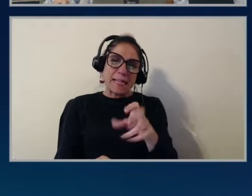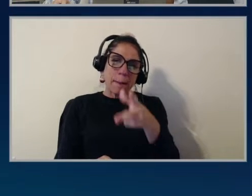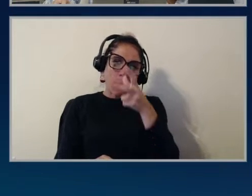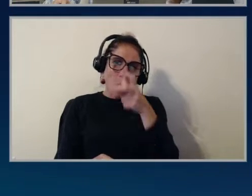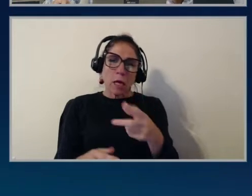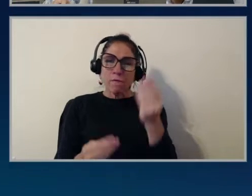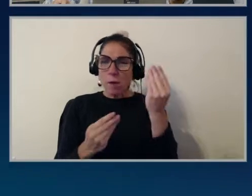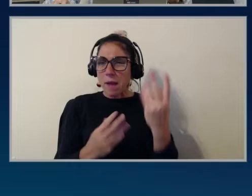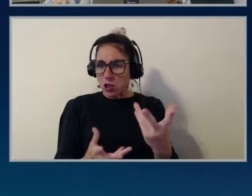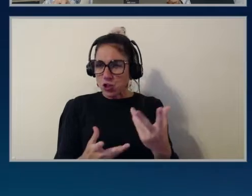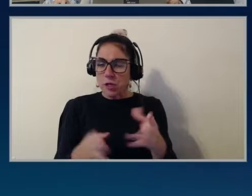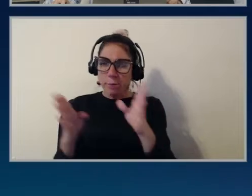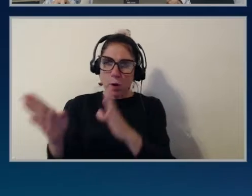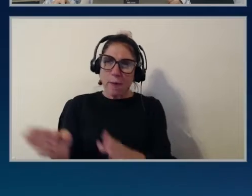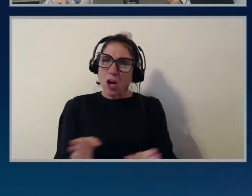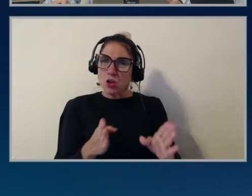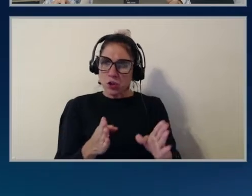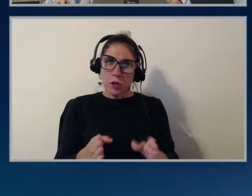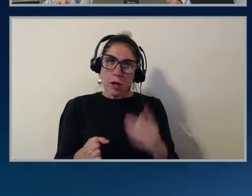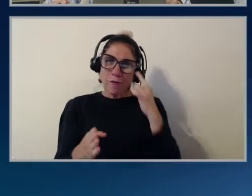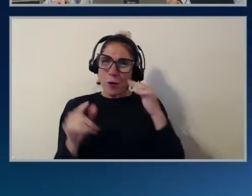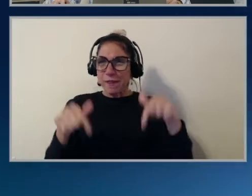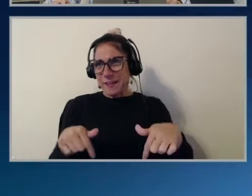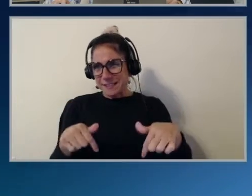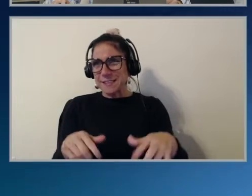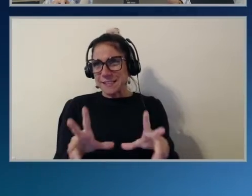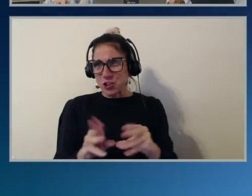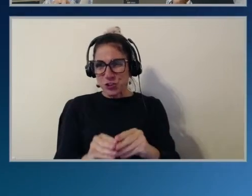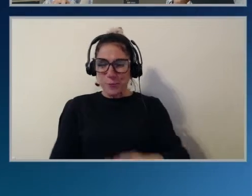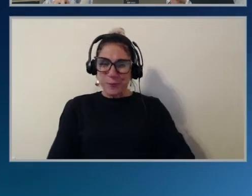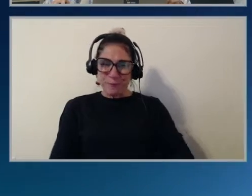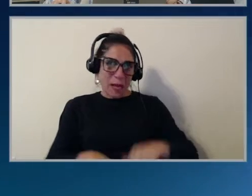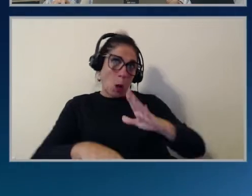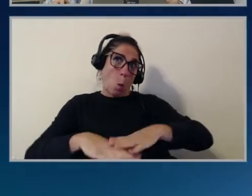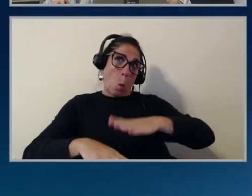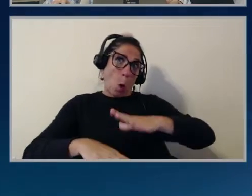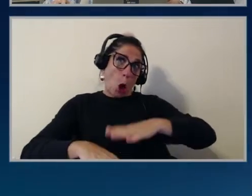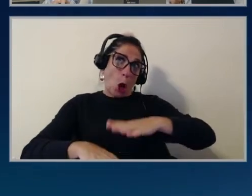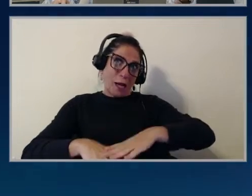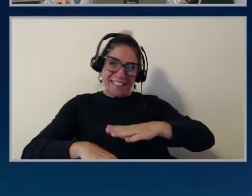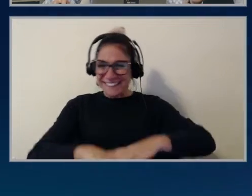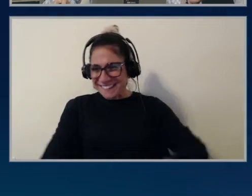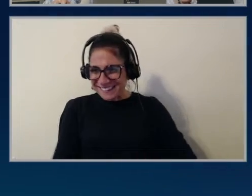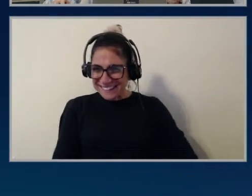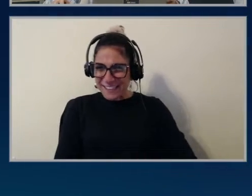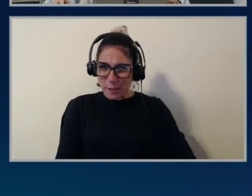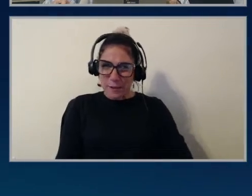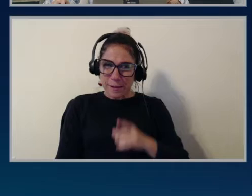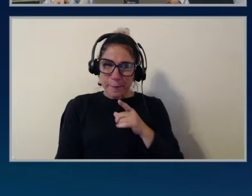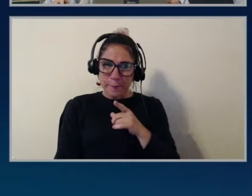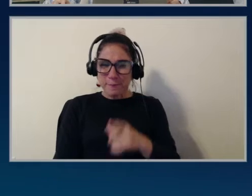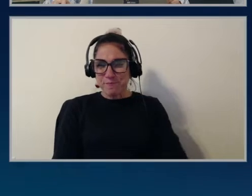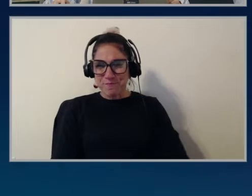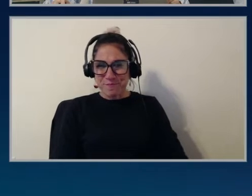in the preparation to the session, we basically put warning. Warning, yeah. It's a new feature.